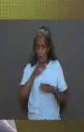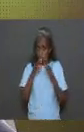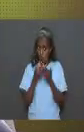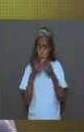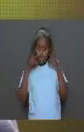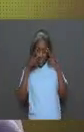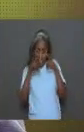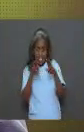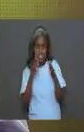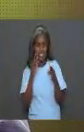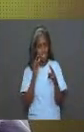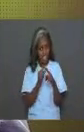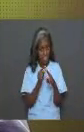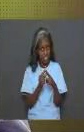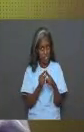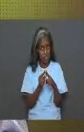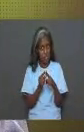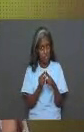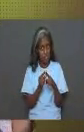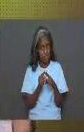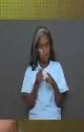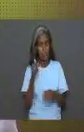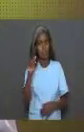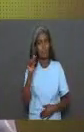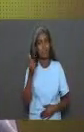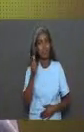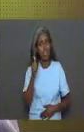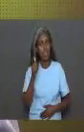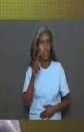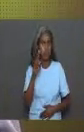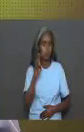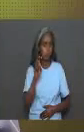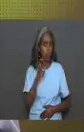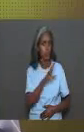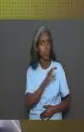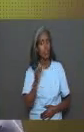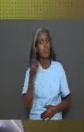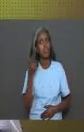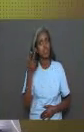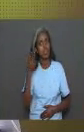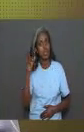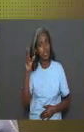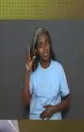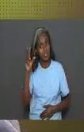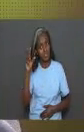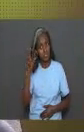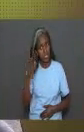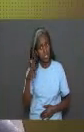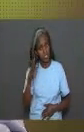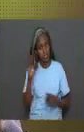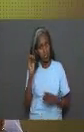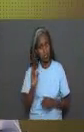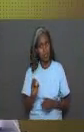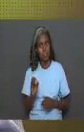that you have all seen items being offered at 10, 20, and